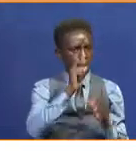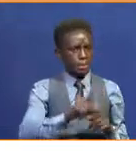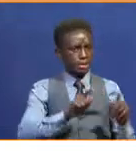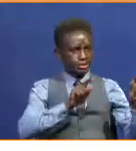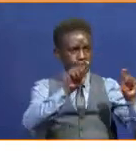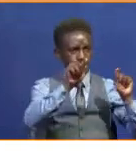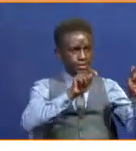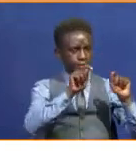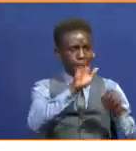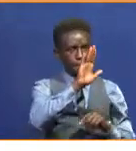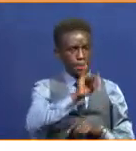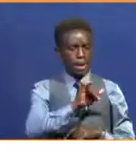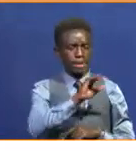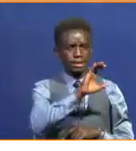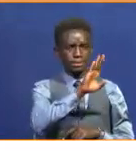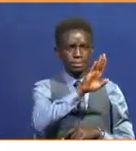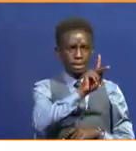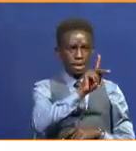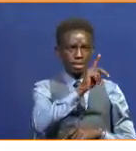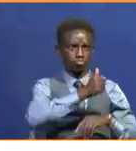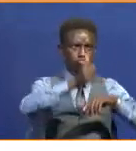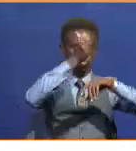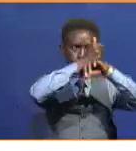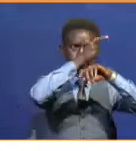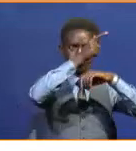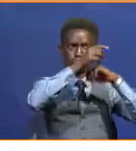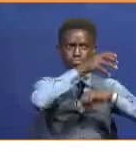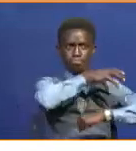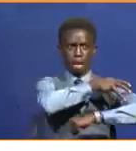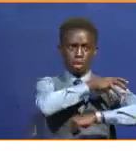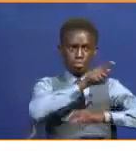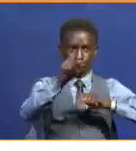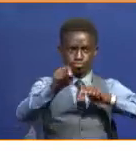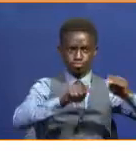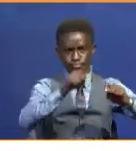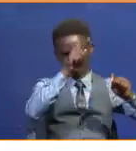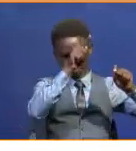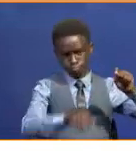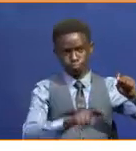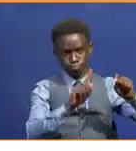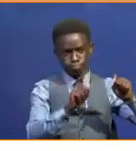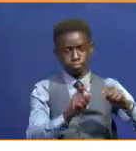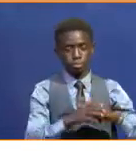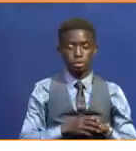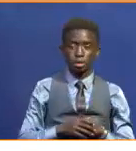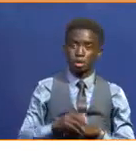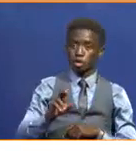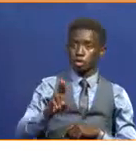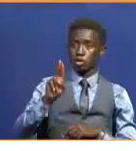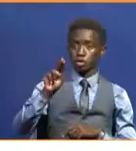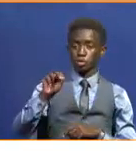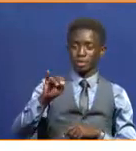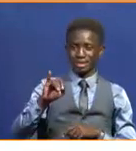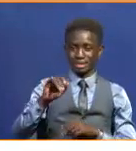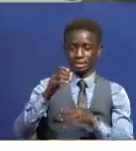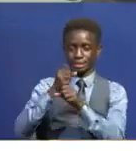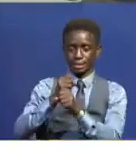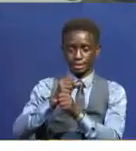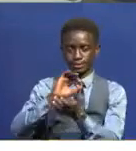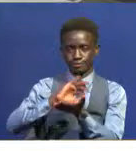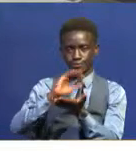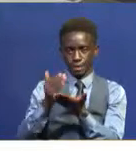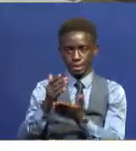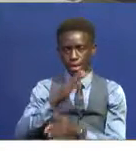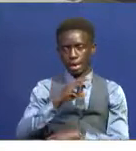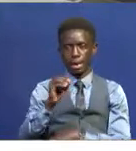right? Well, the unit trust funds and money market funds are regulated by the Capital Markets